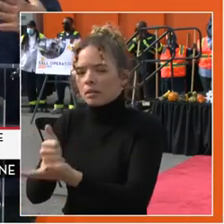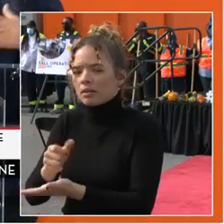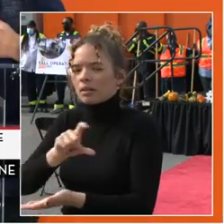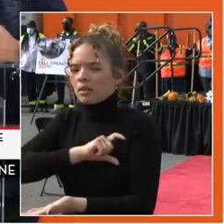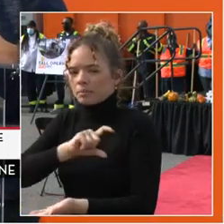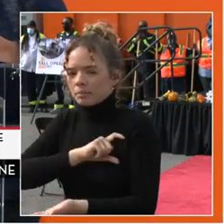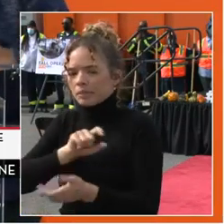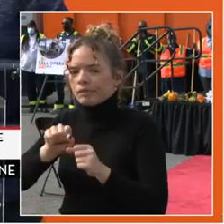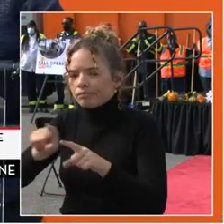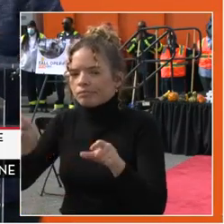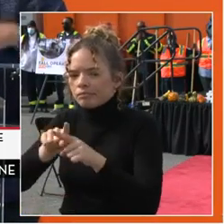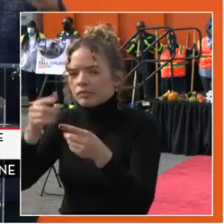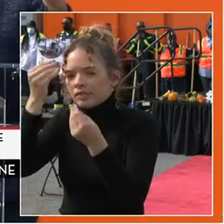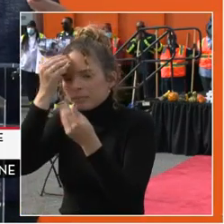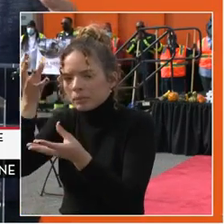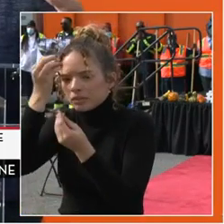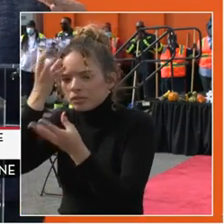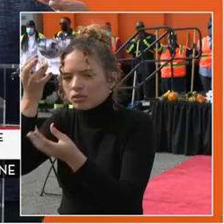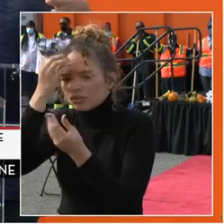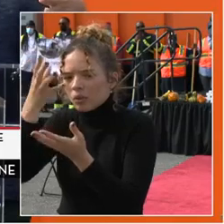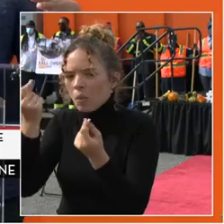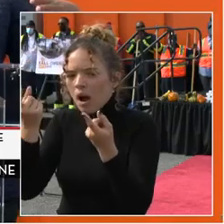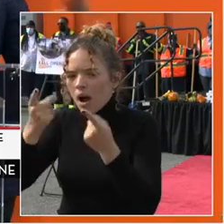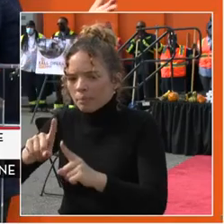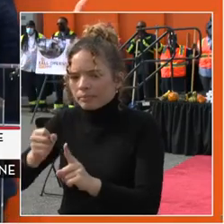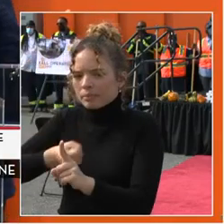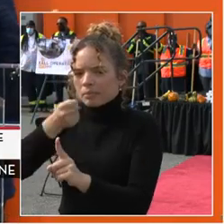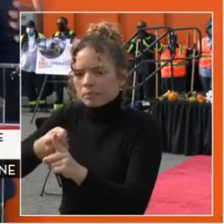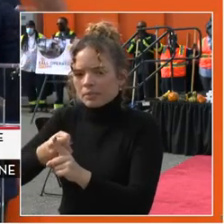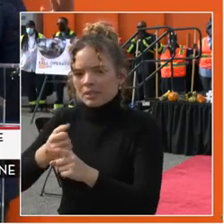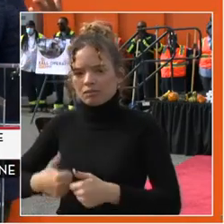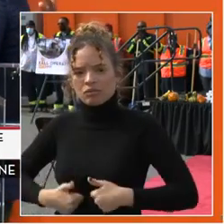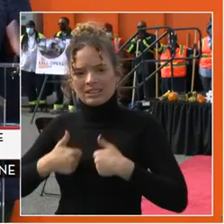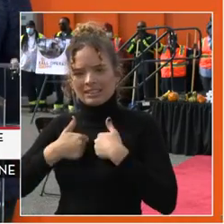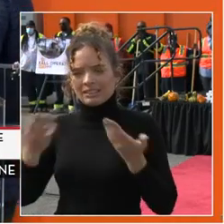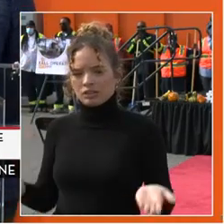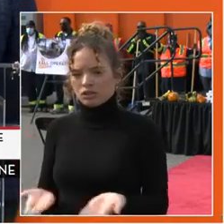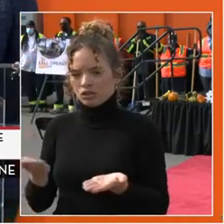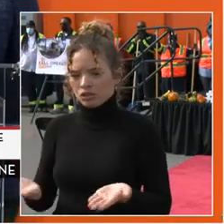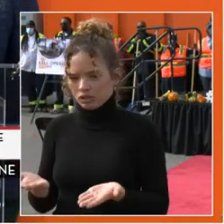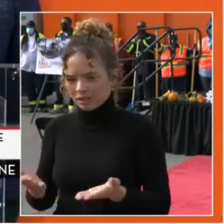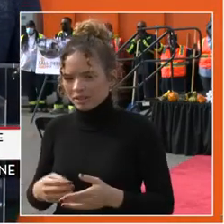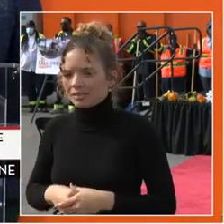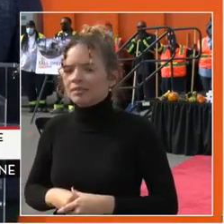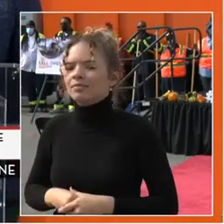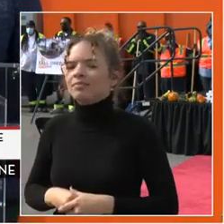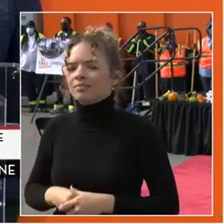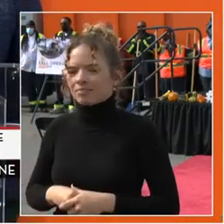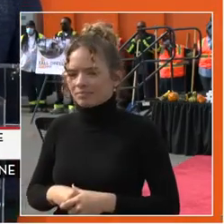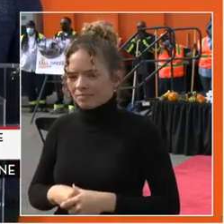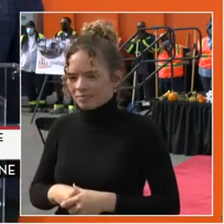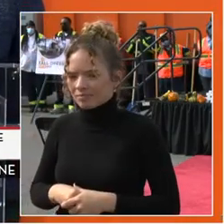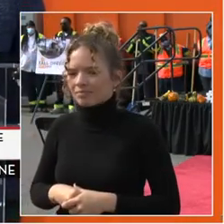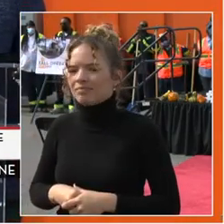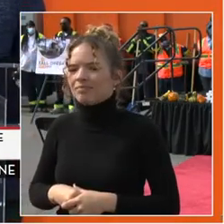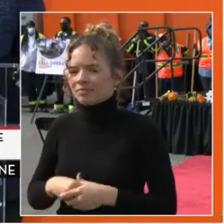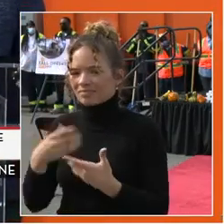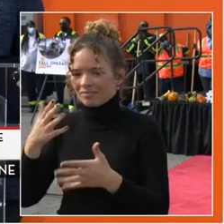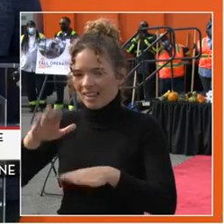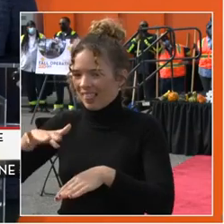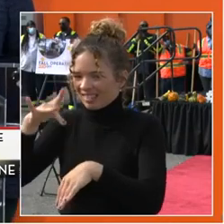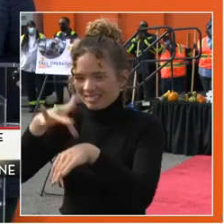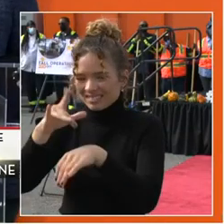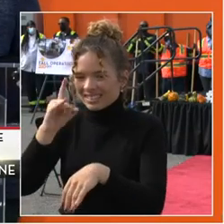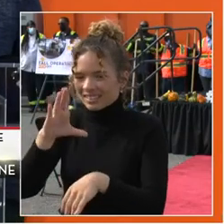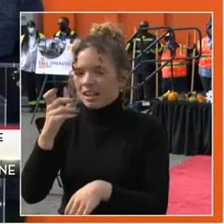especially who aren't as familiar with DC, they think that the U.S. Capitol sits on an island or something, but it is actually very close to where people